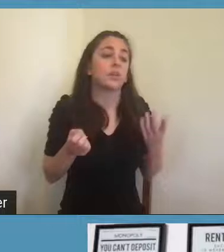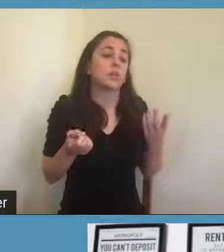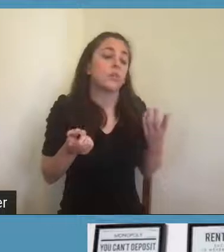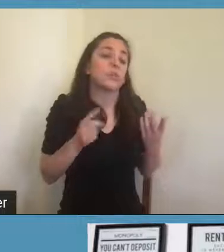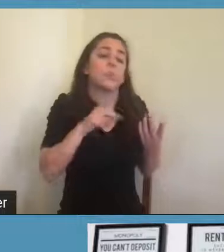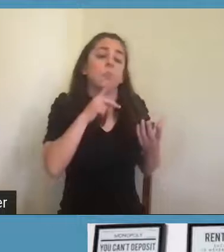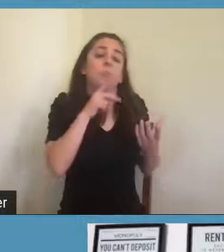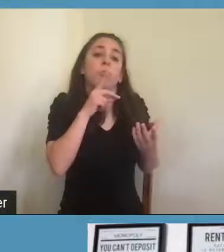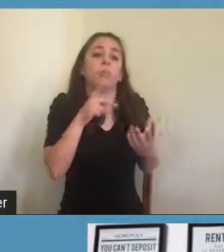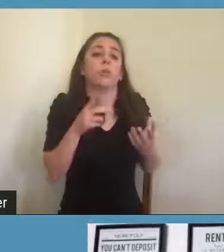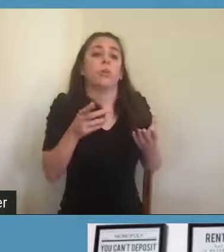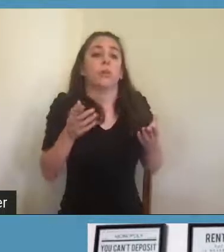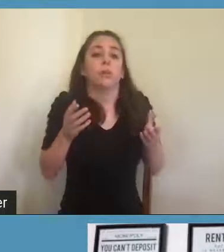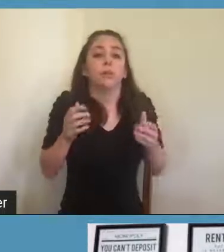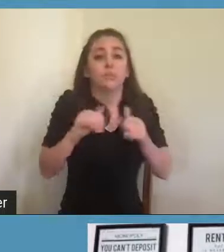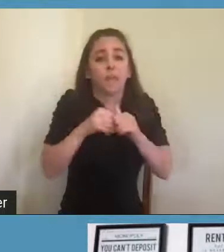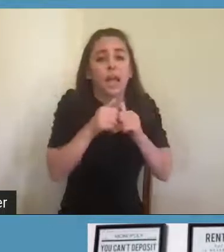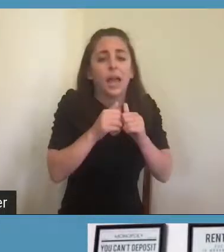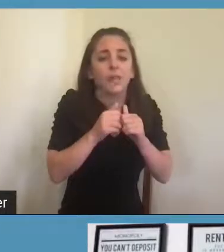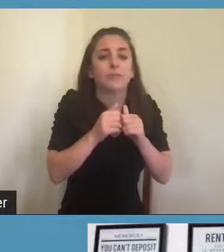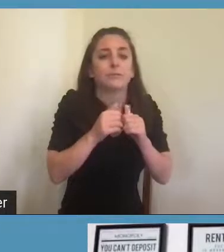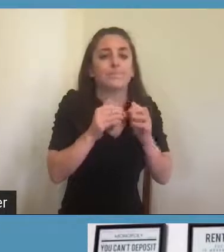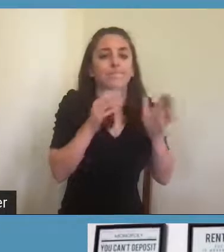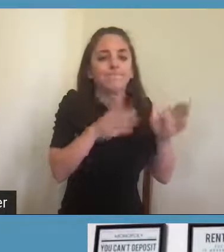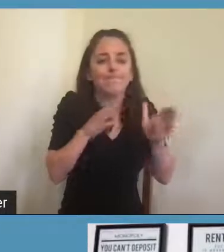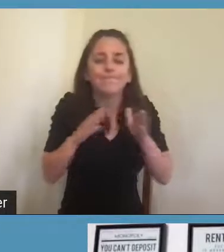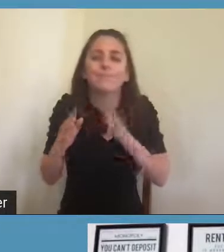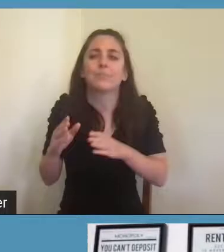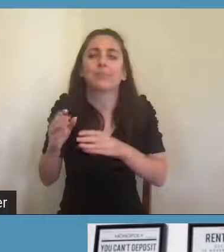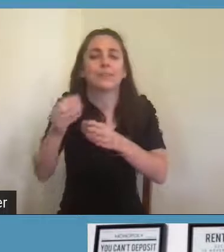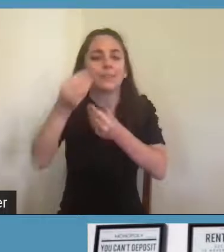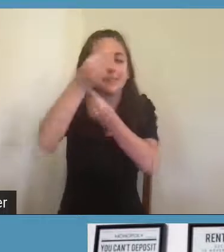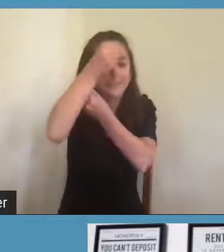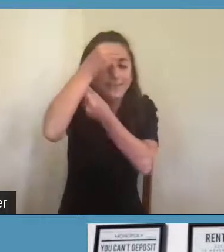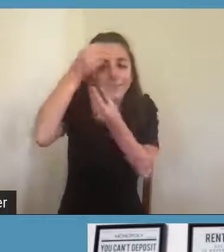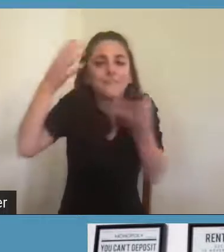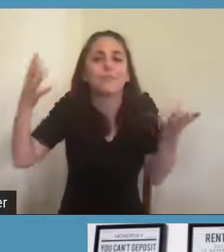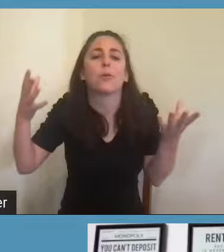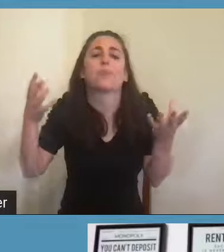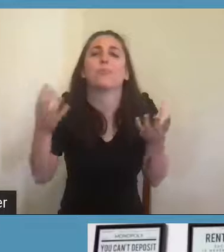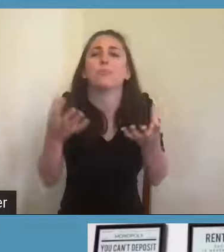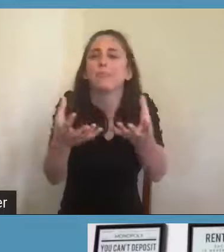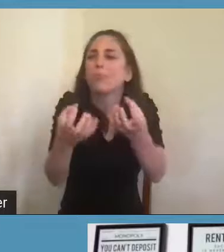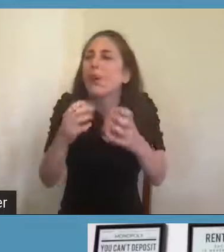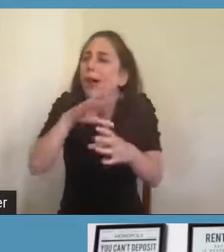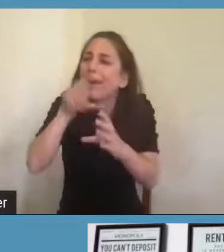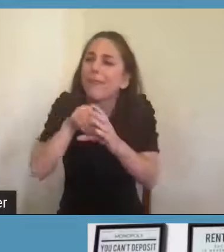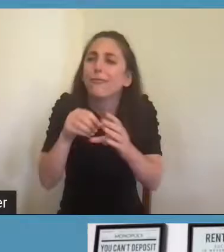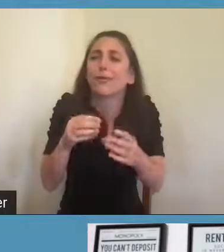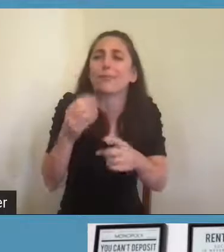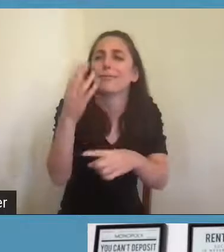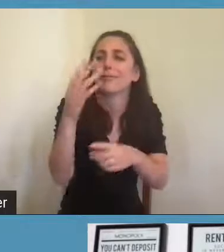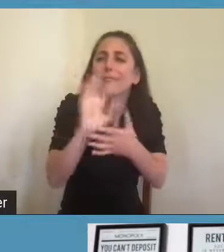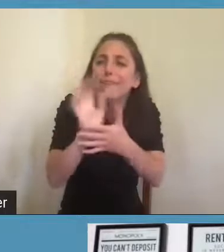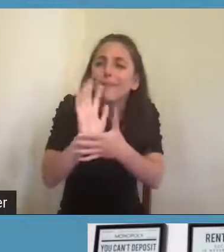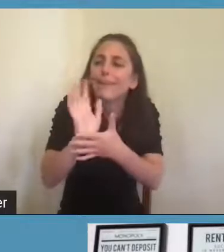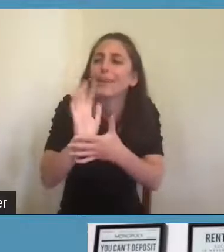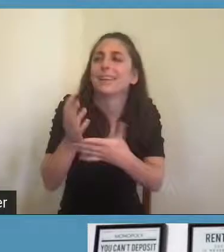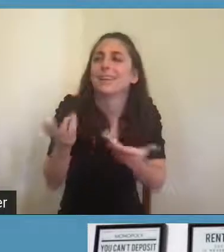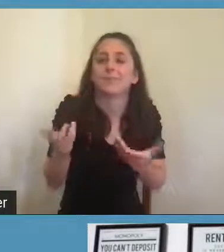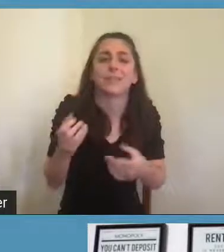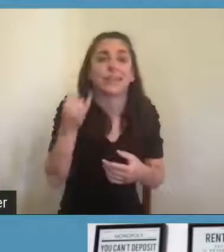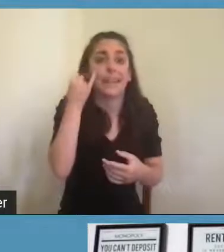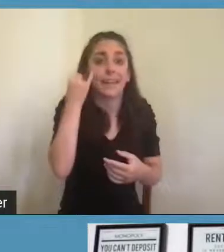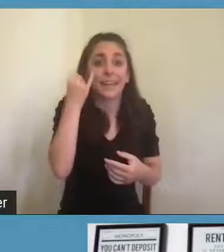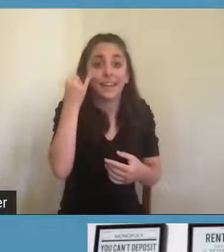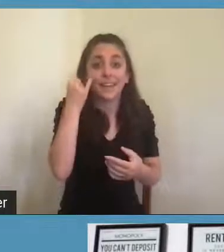of how we tell them why we're doing video, why we want them to participate. If folks